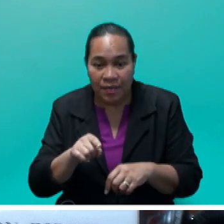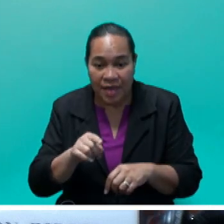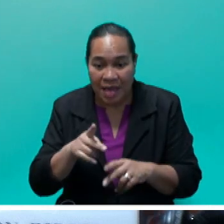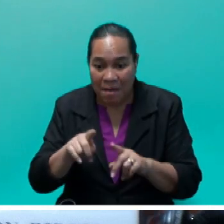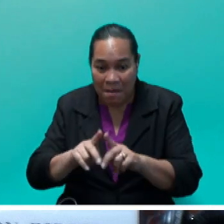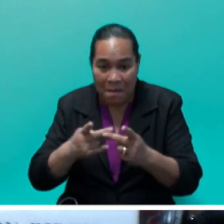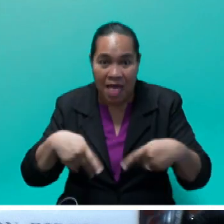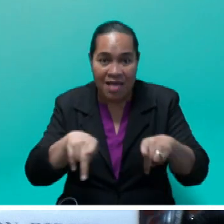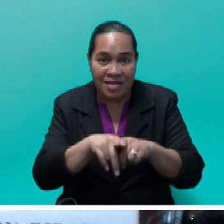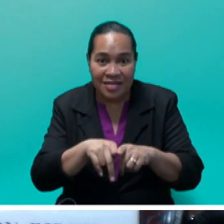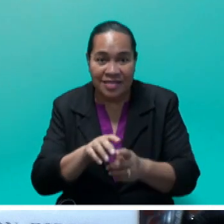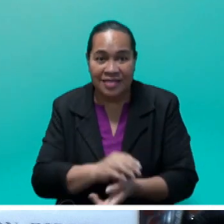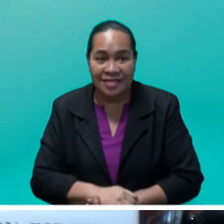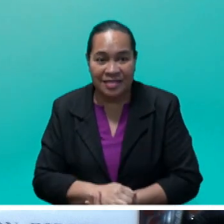sites.